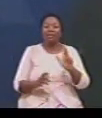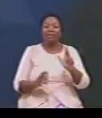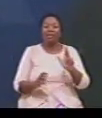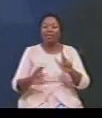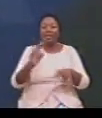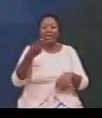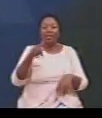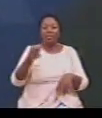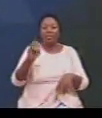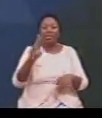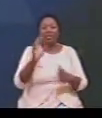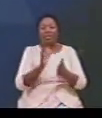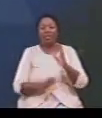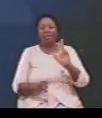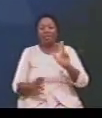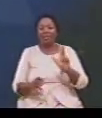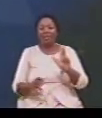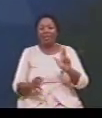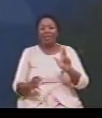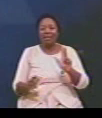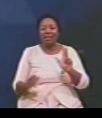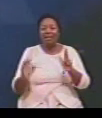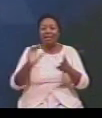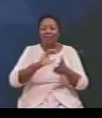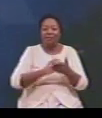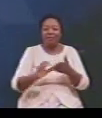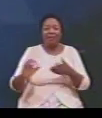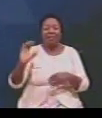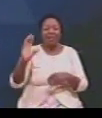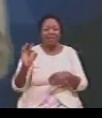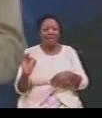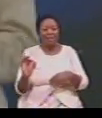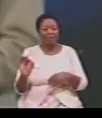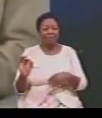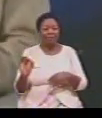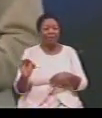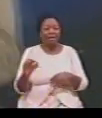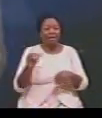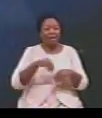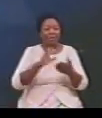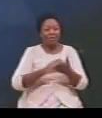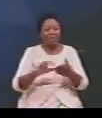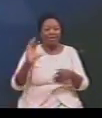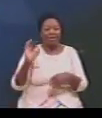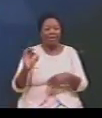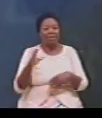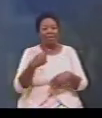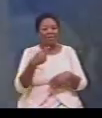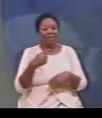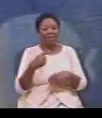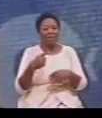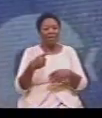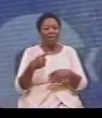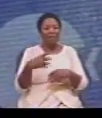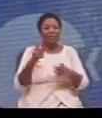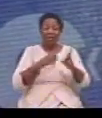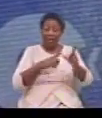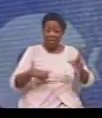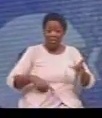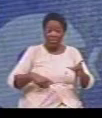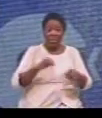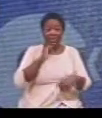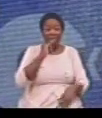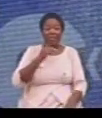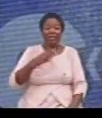chapter 3, 2 Peter chapter 3, and I'm reading there from verse 9. In verse 9, it says, the